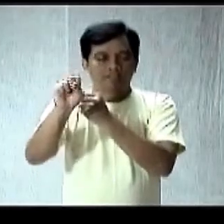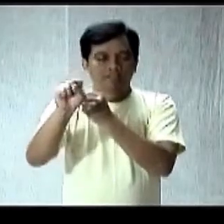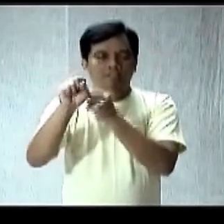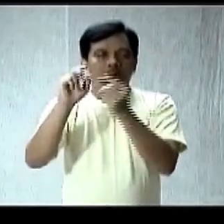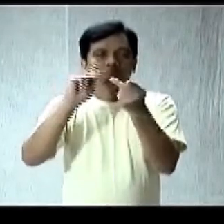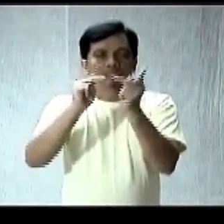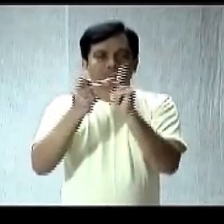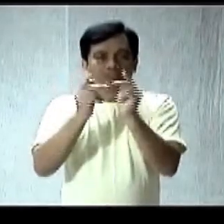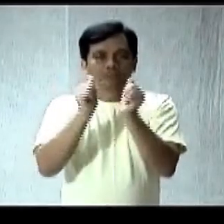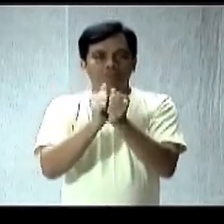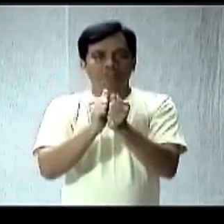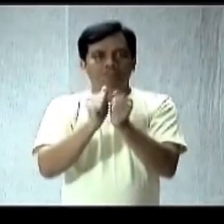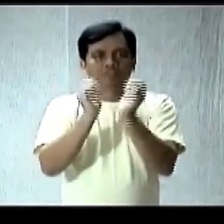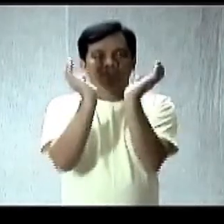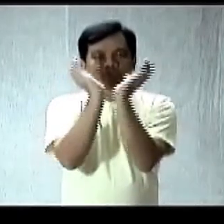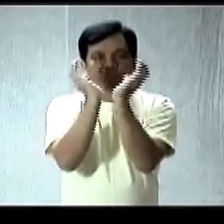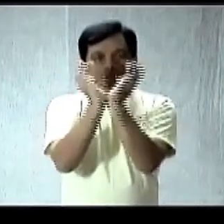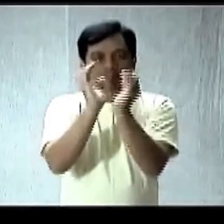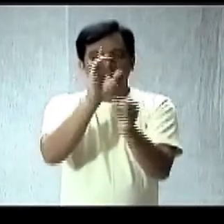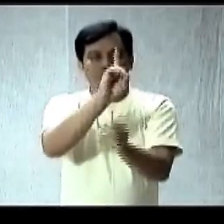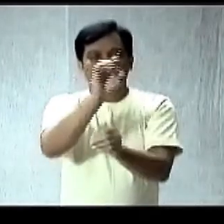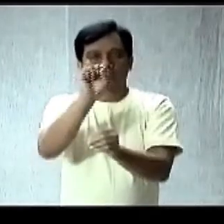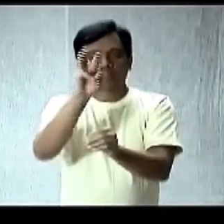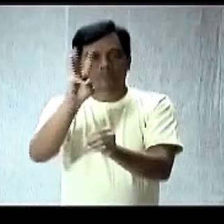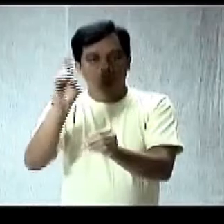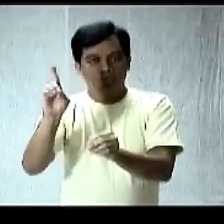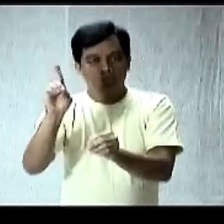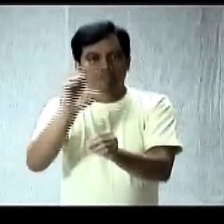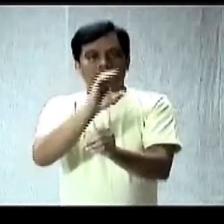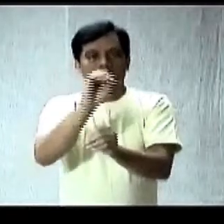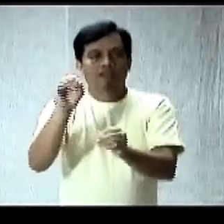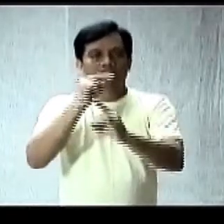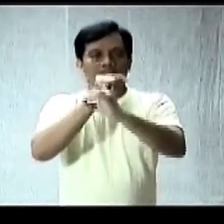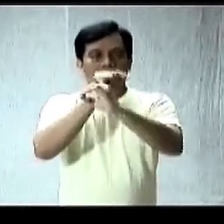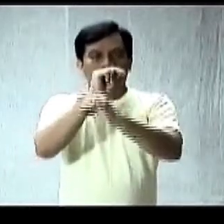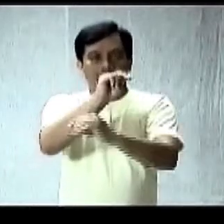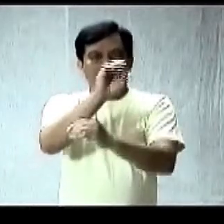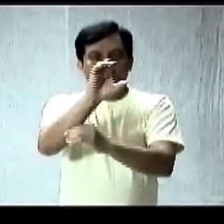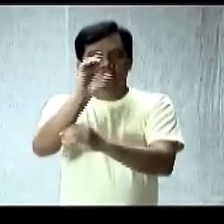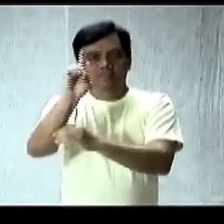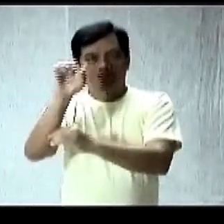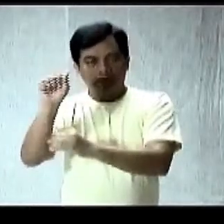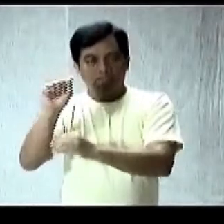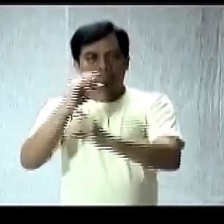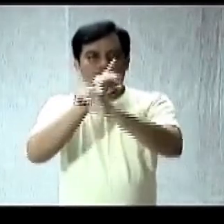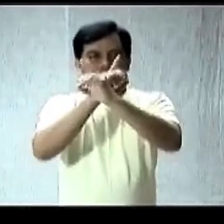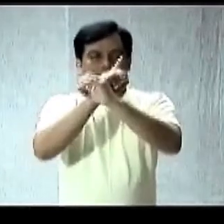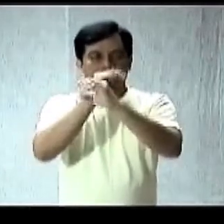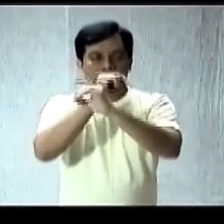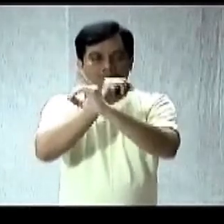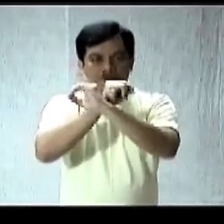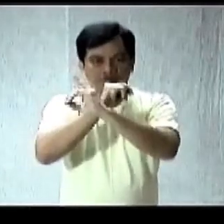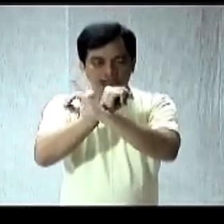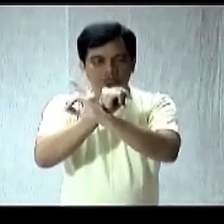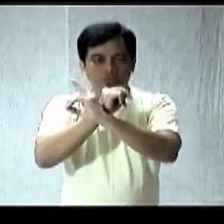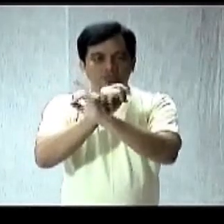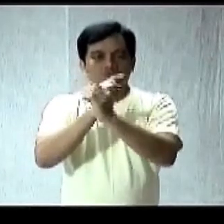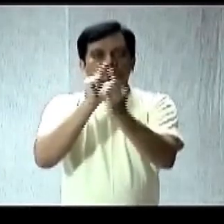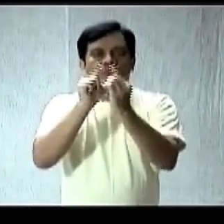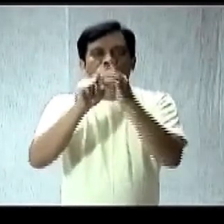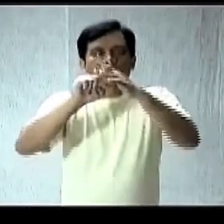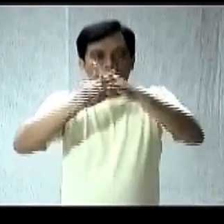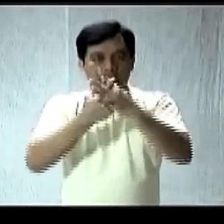in partnership with the Department of Social Welfare and Development and National Council for Disability Affairs in order